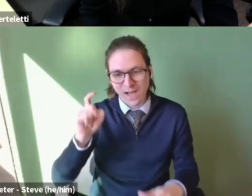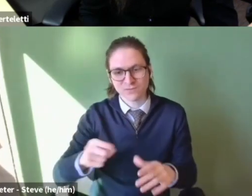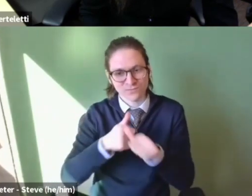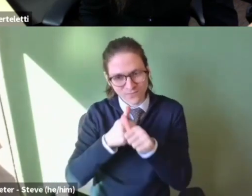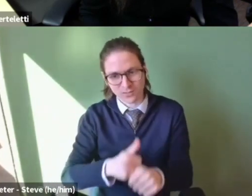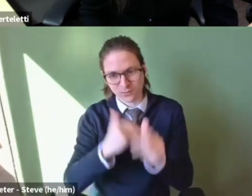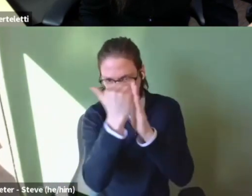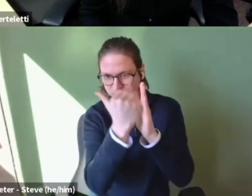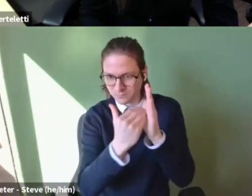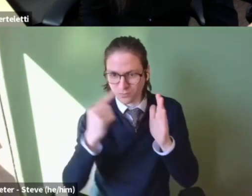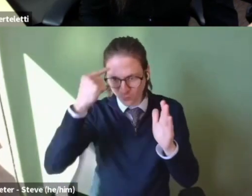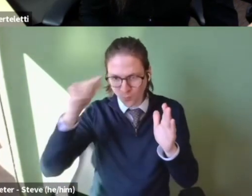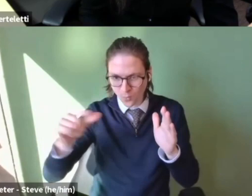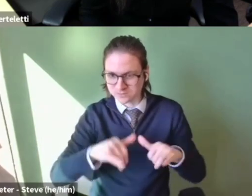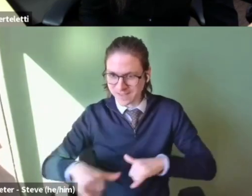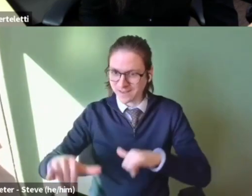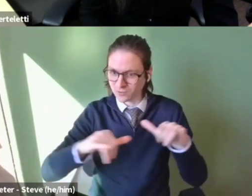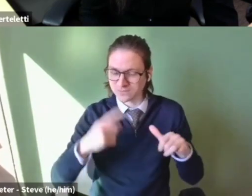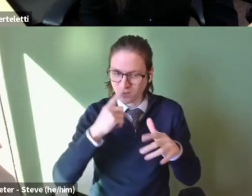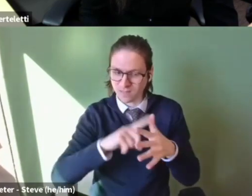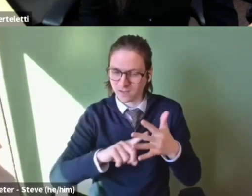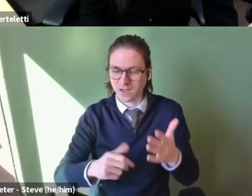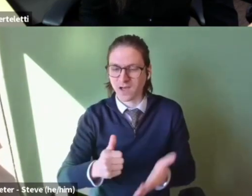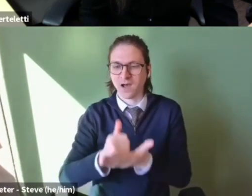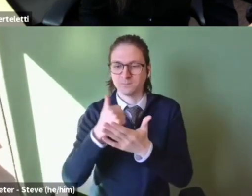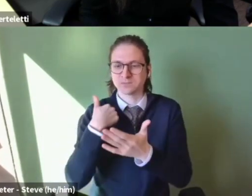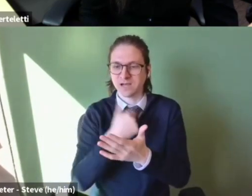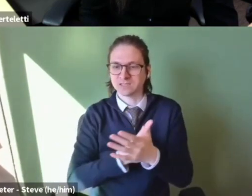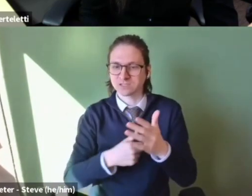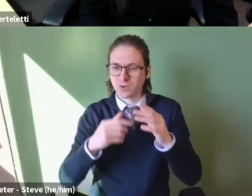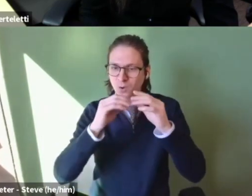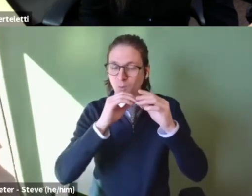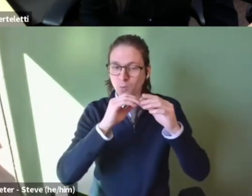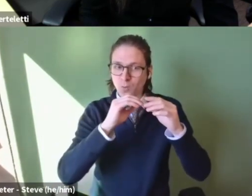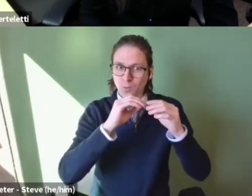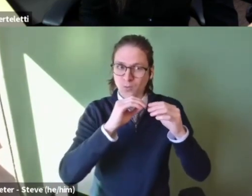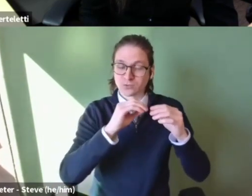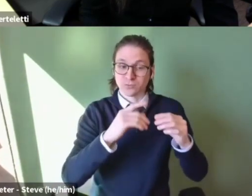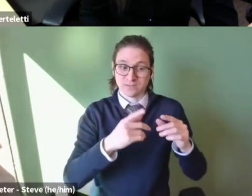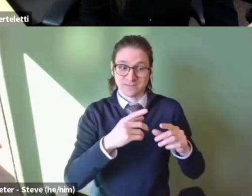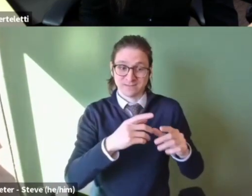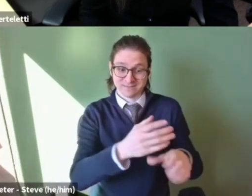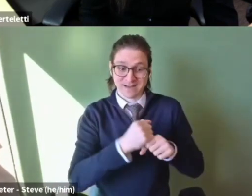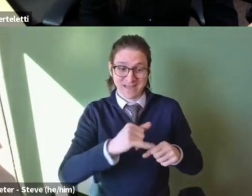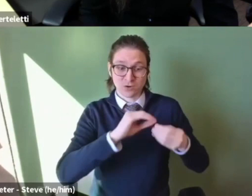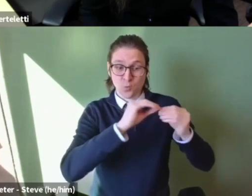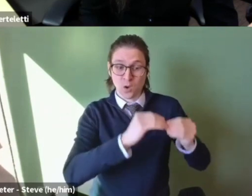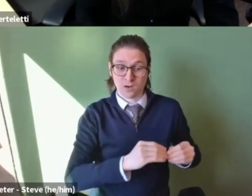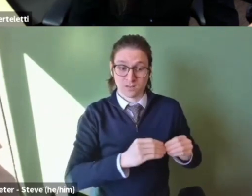quantify the qualitative data, and then we can basically regress those quantified data onto the neural